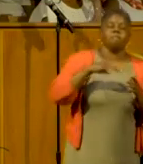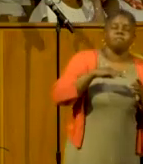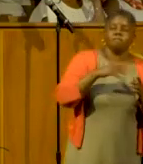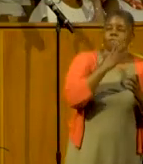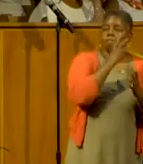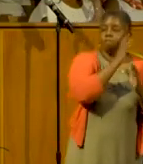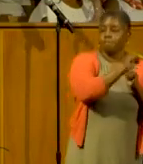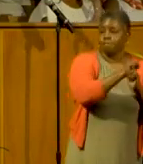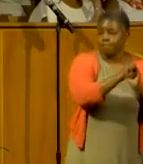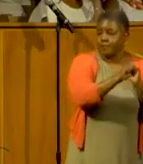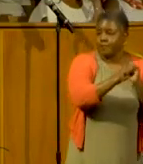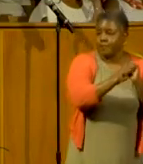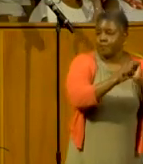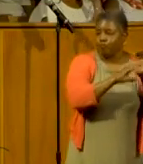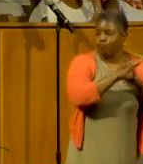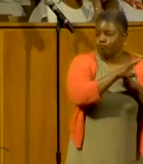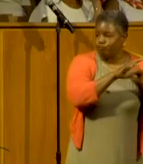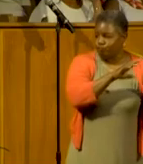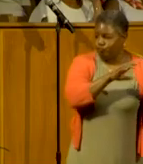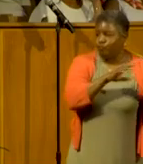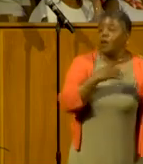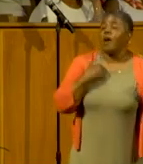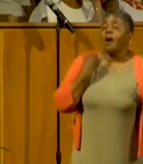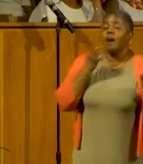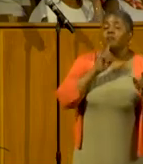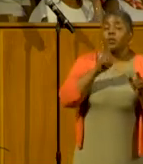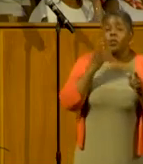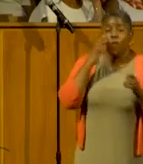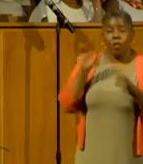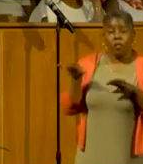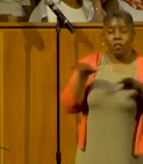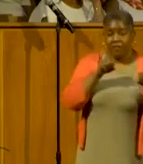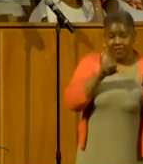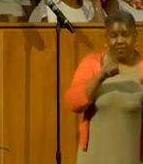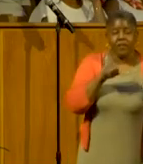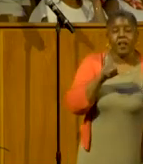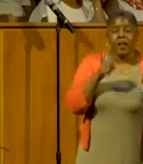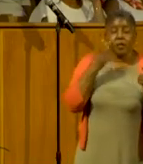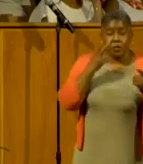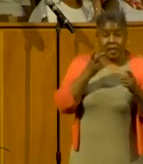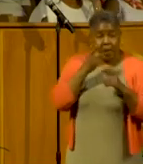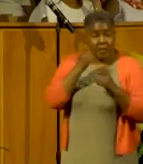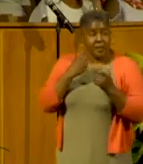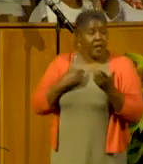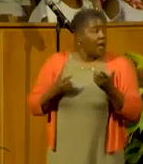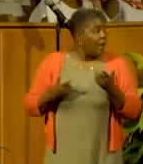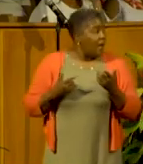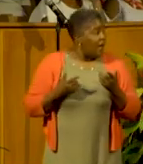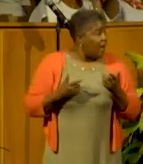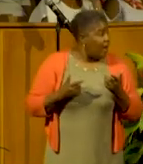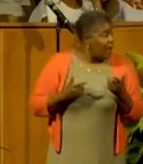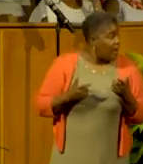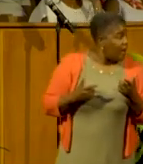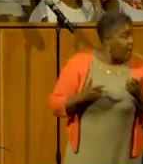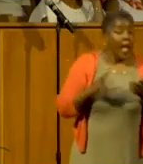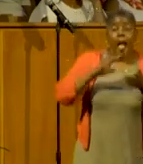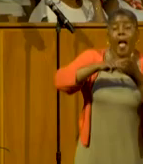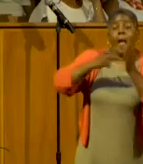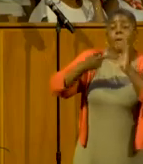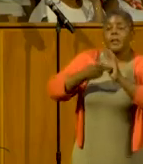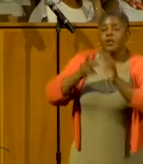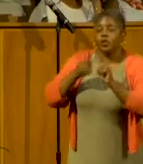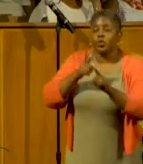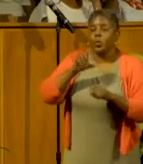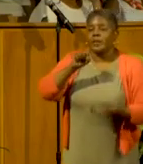out of here. The Greek translation for depart, as written in this version, is aperikomai, and it means to set